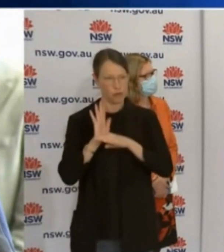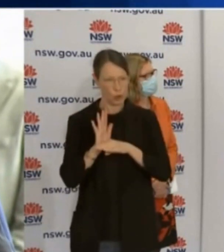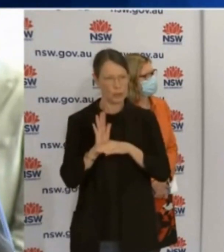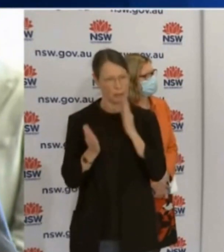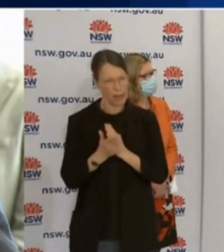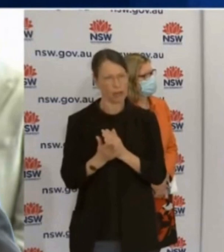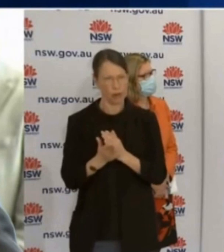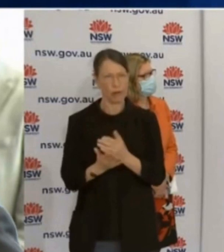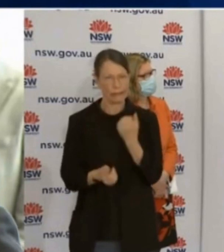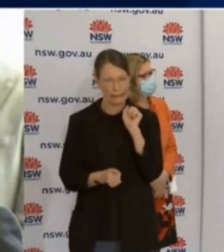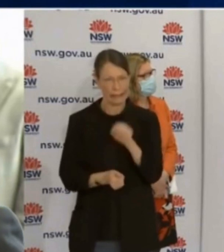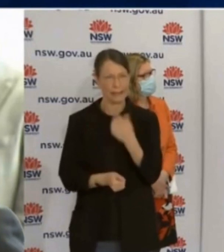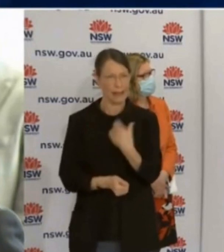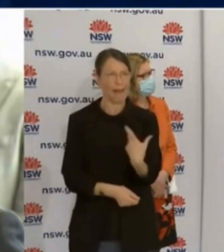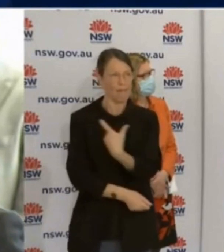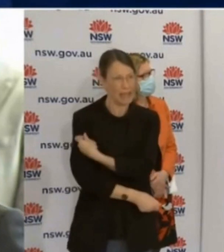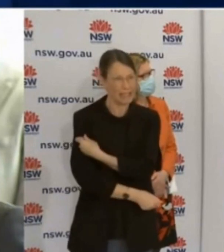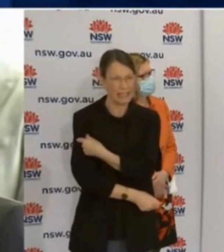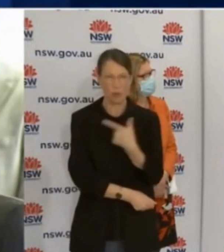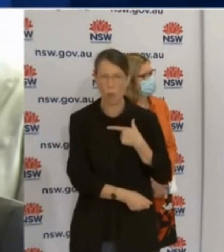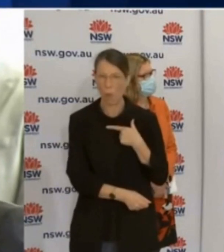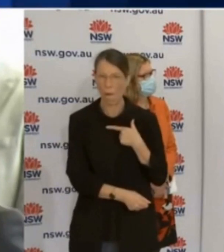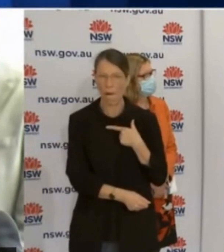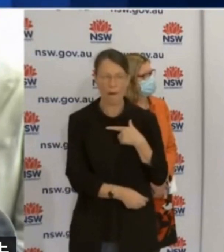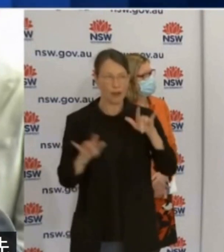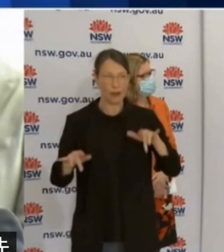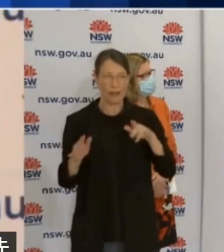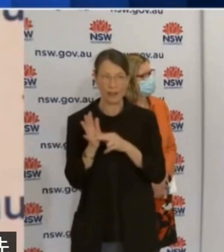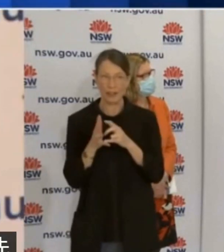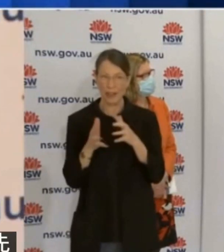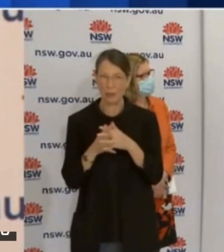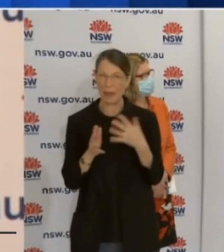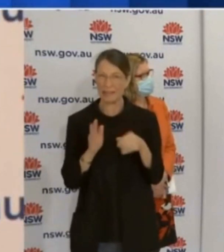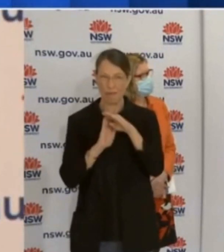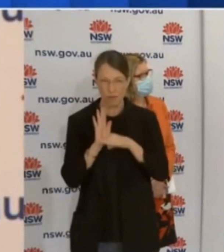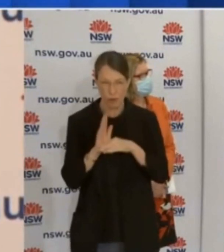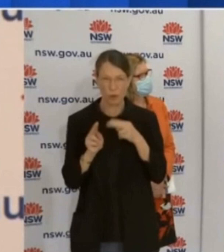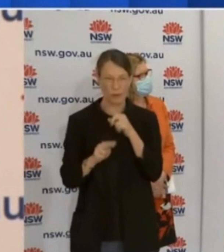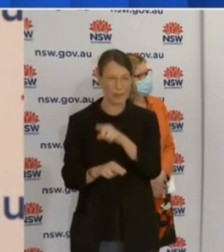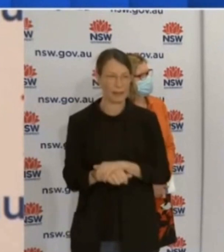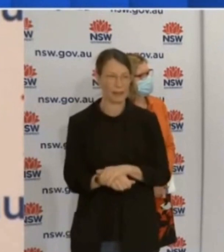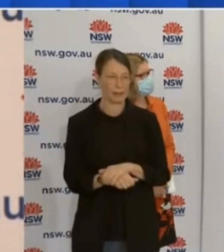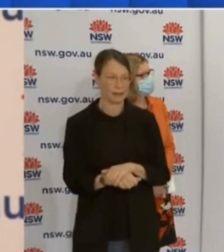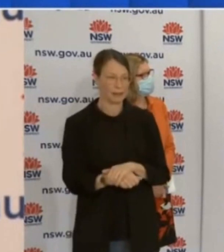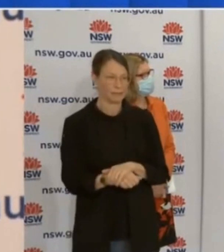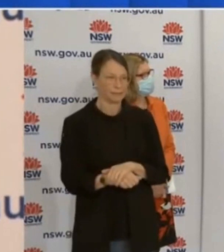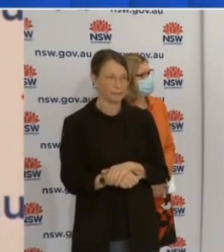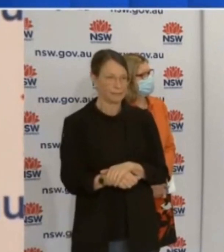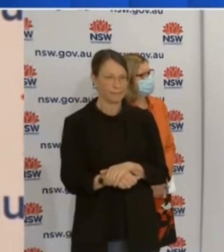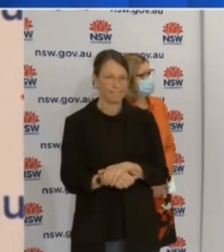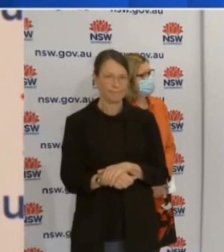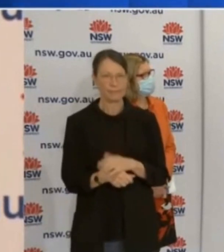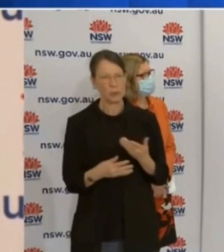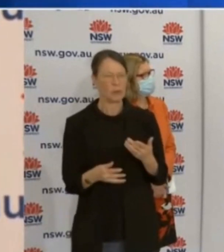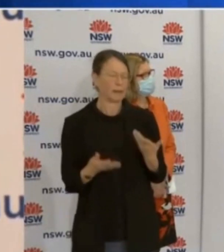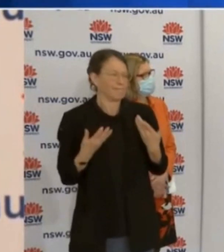requirement for aged care staff. What's the hold-up? Why haven't we done that yet? Well, first of all, I don't know that that's been a requirement by the federal government. Not sure where they are.